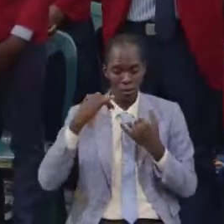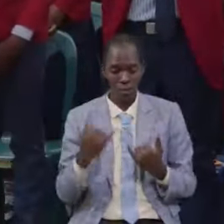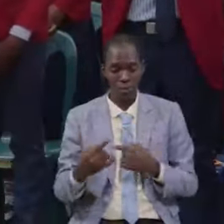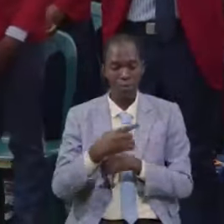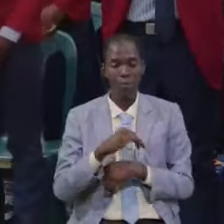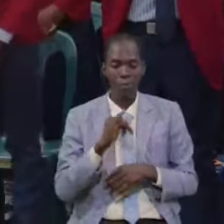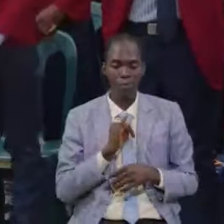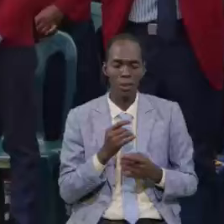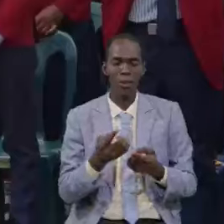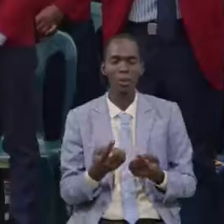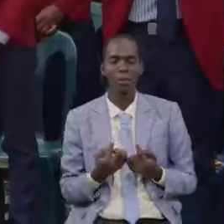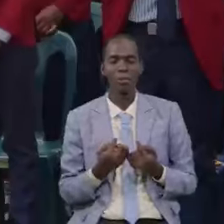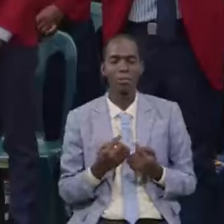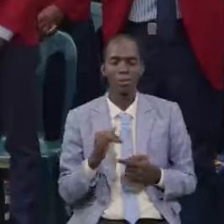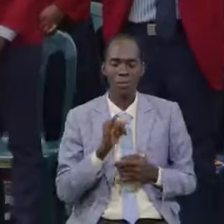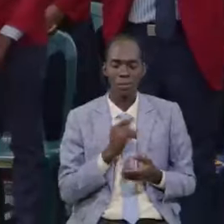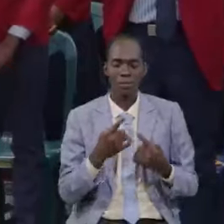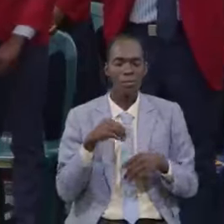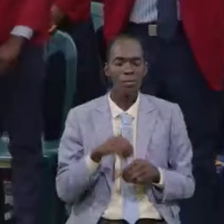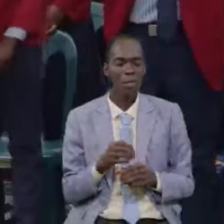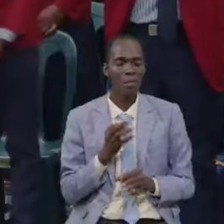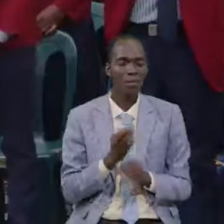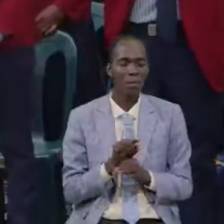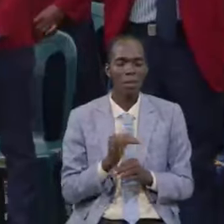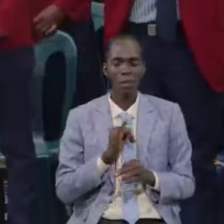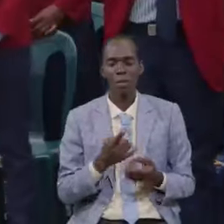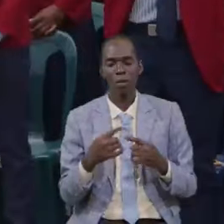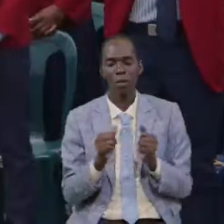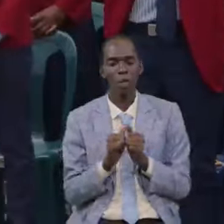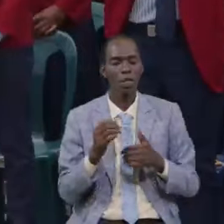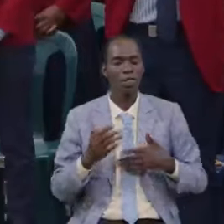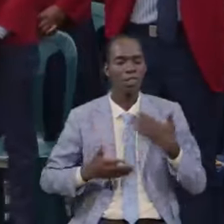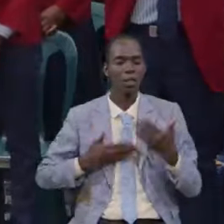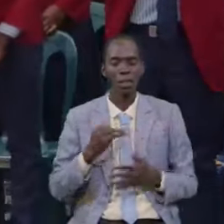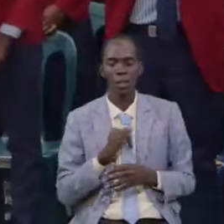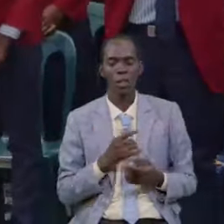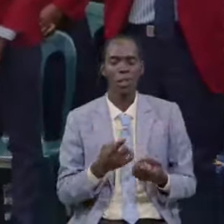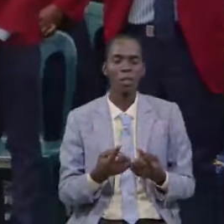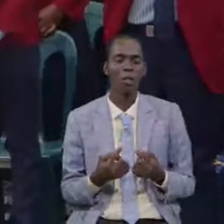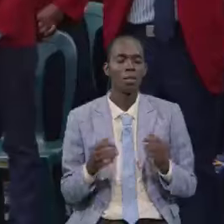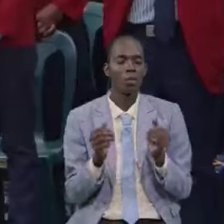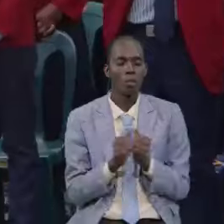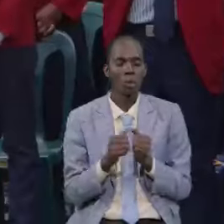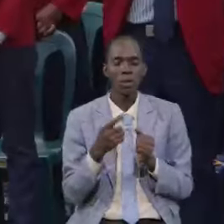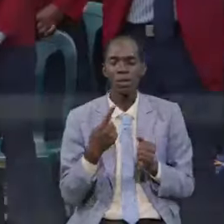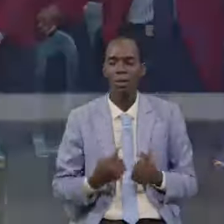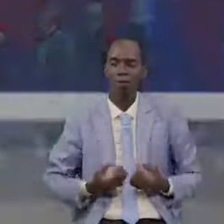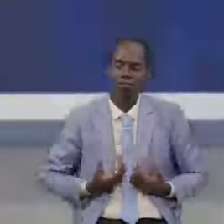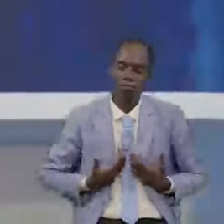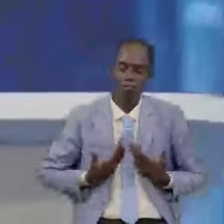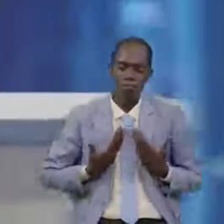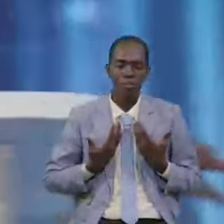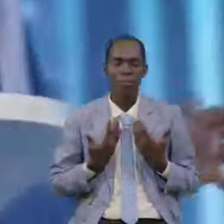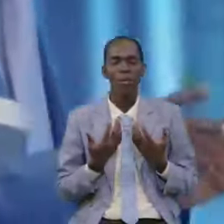I come in faith, I come with joy, I come with excitement, wanting to take